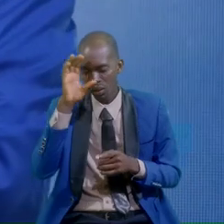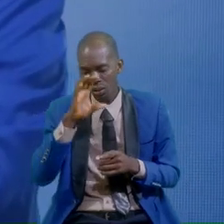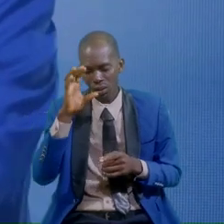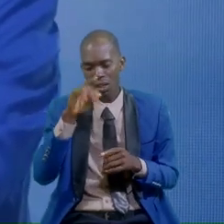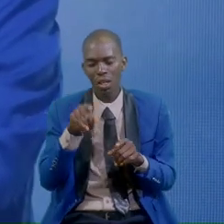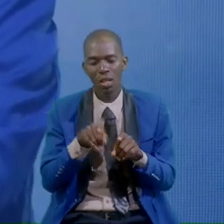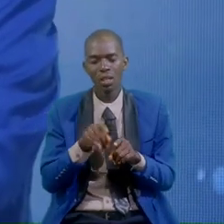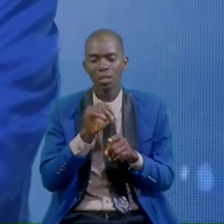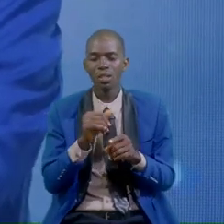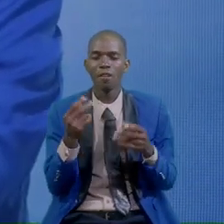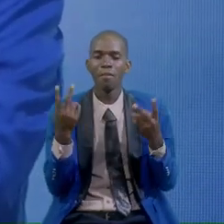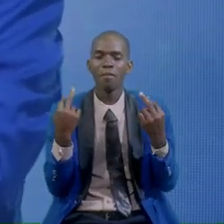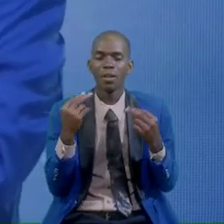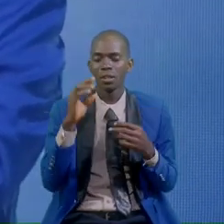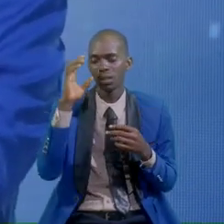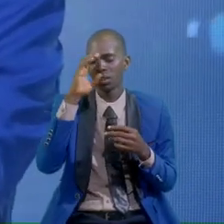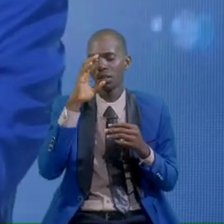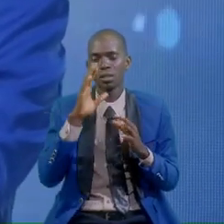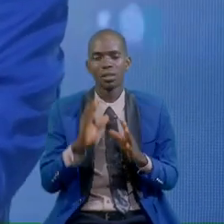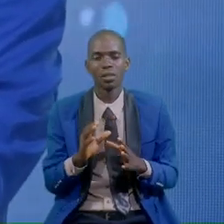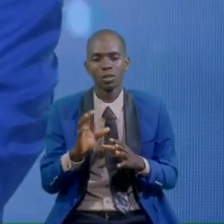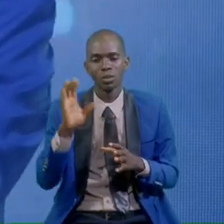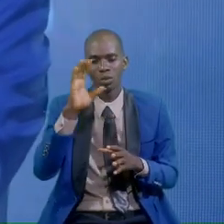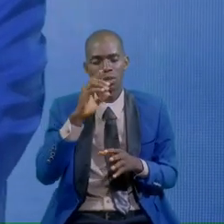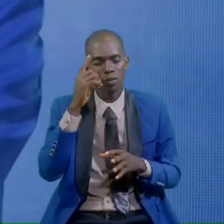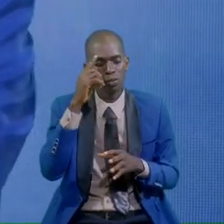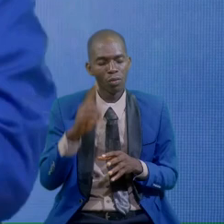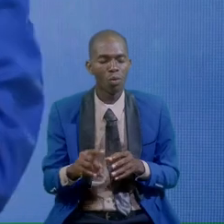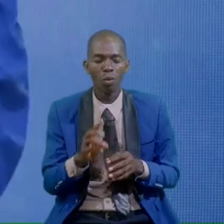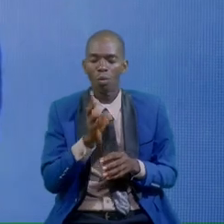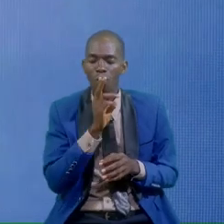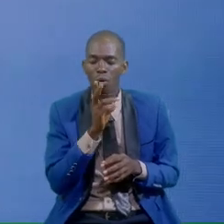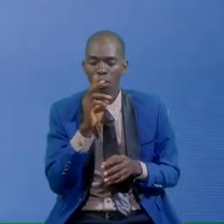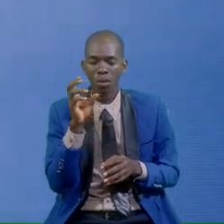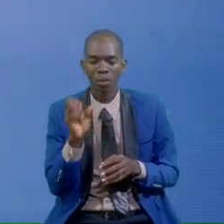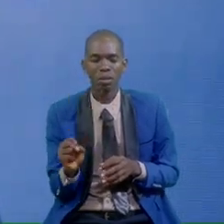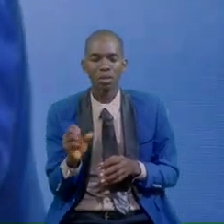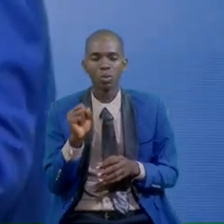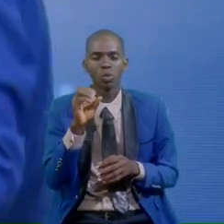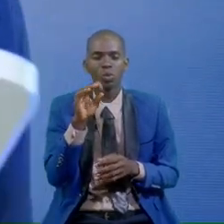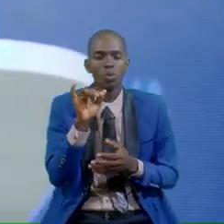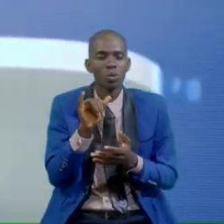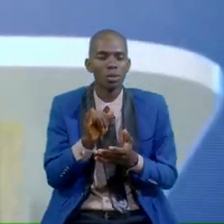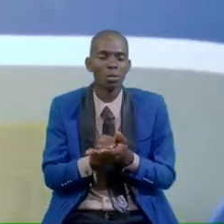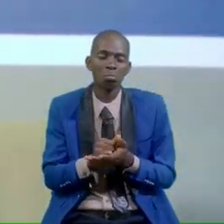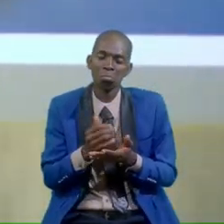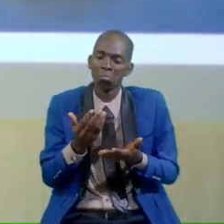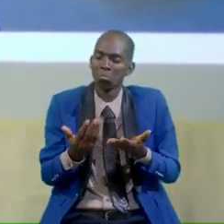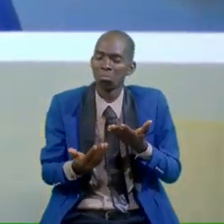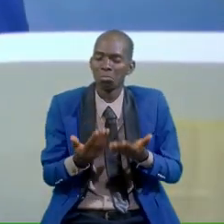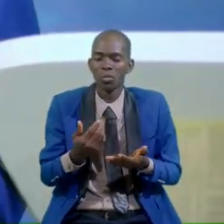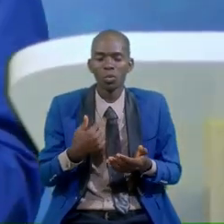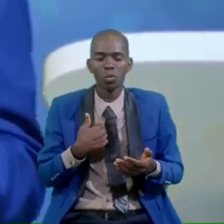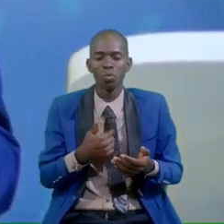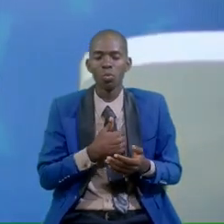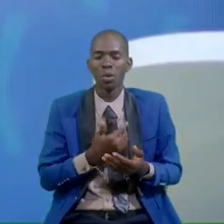for fountains of water and brooks, so that peradventure we may